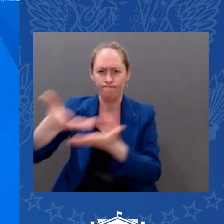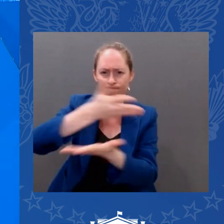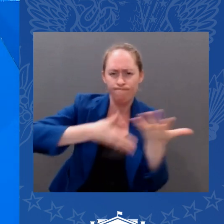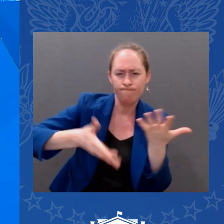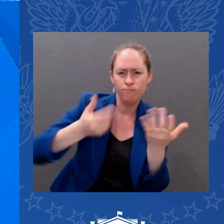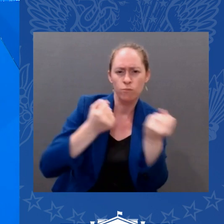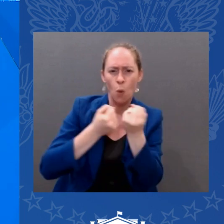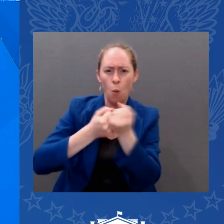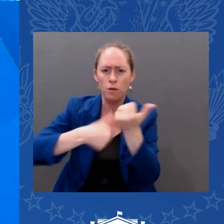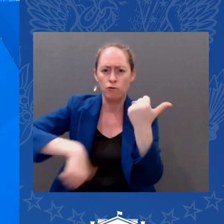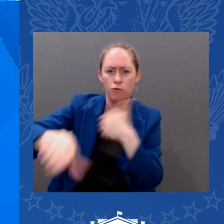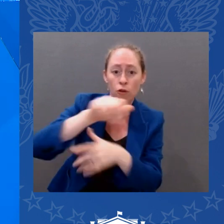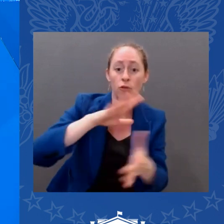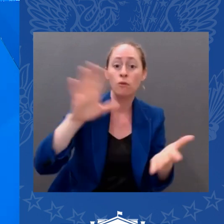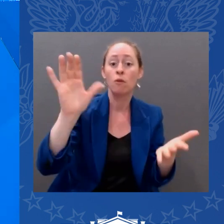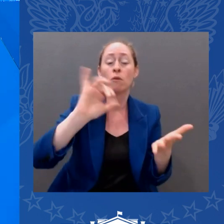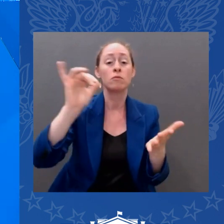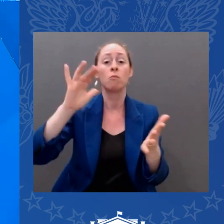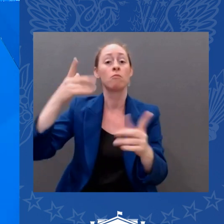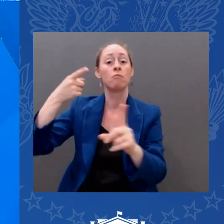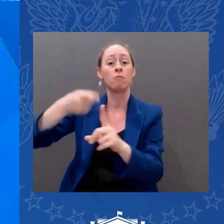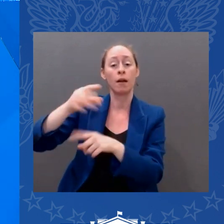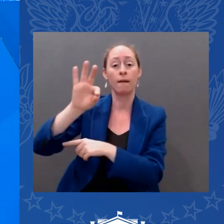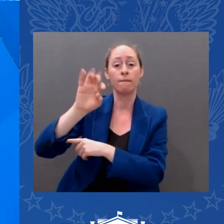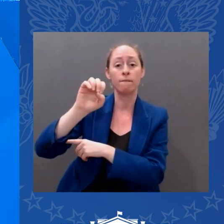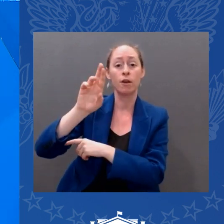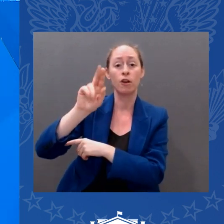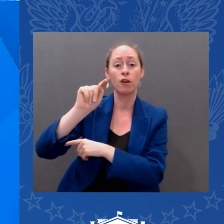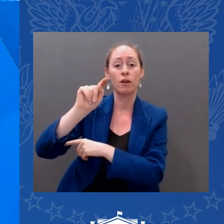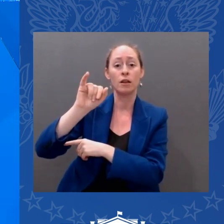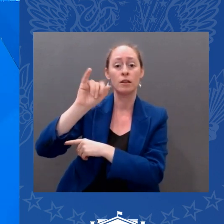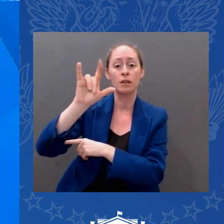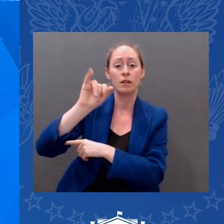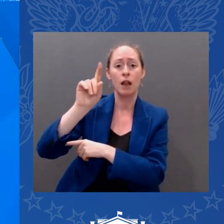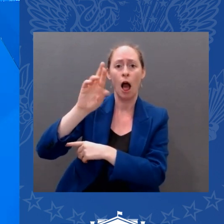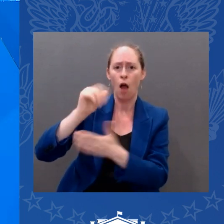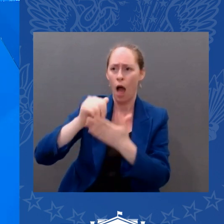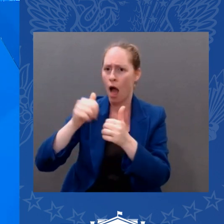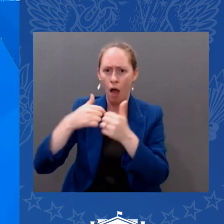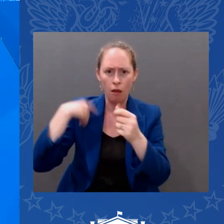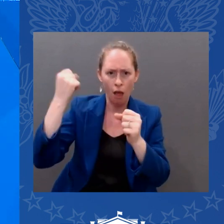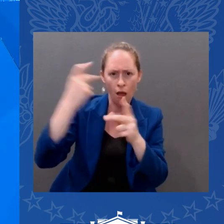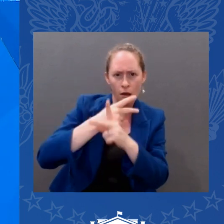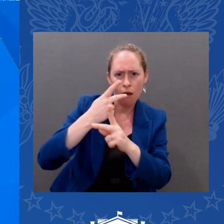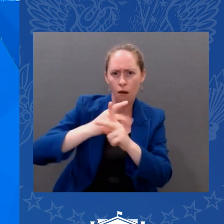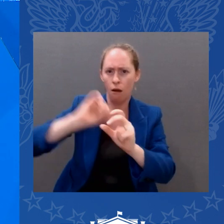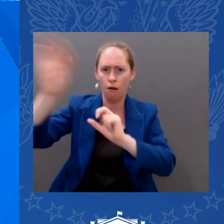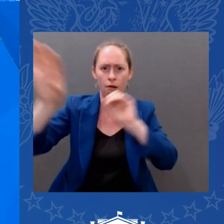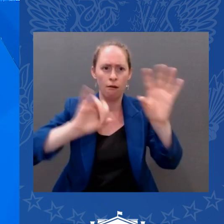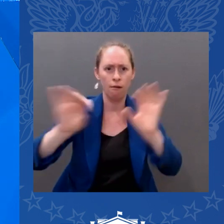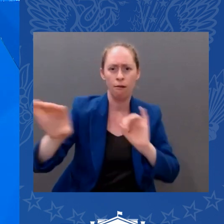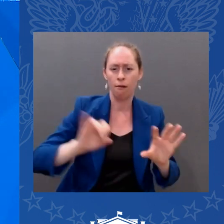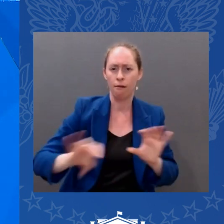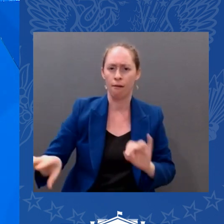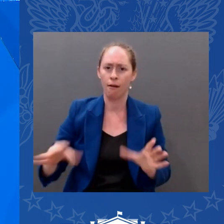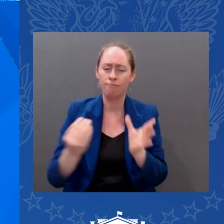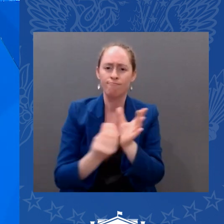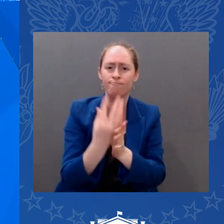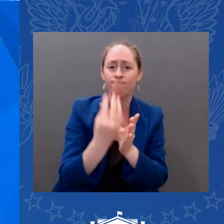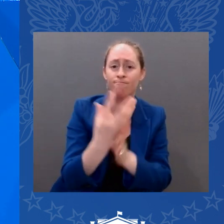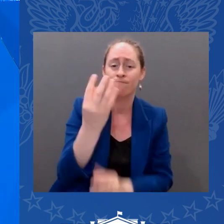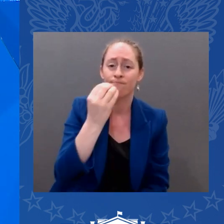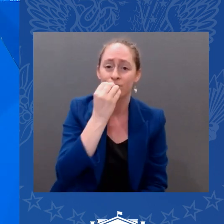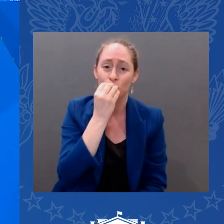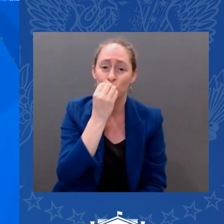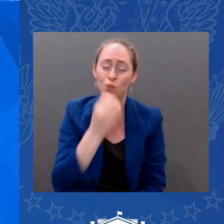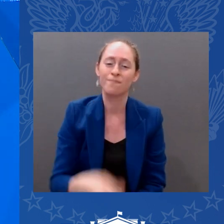leaders, all of us, as we discuss ways to better target more than $500 million of the United States